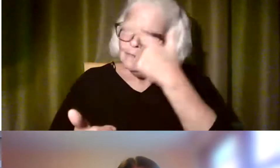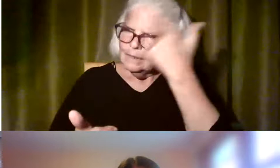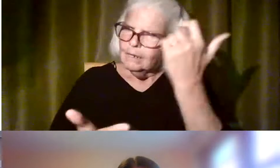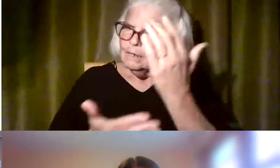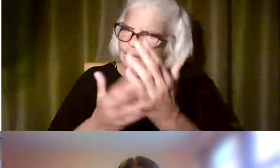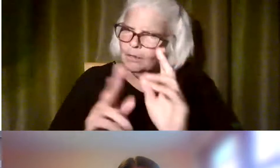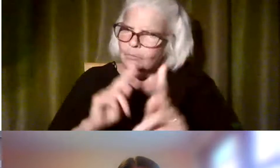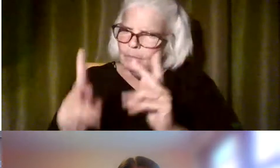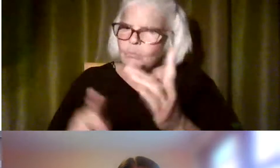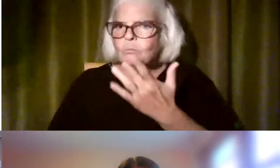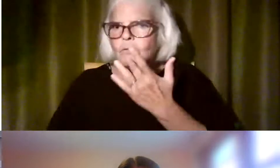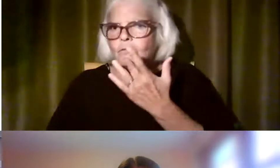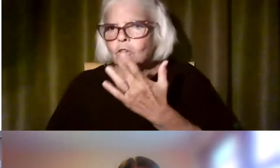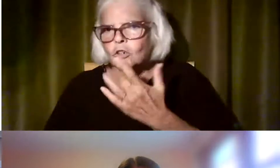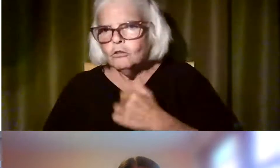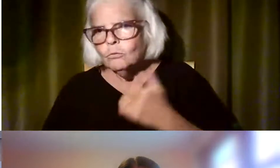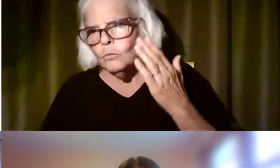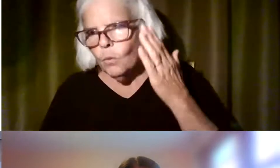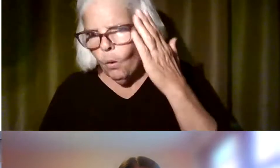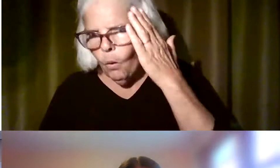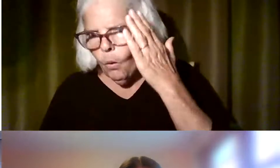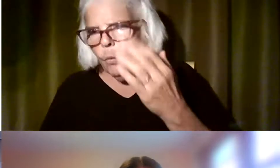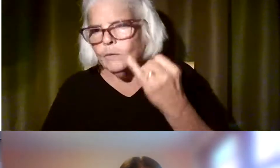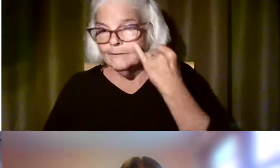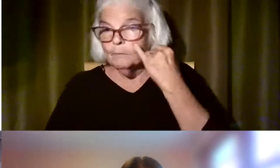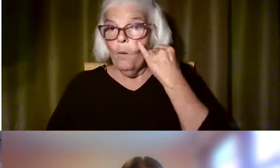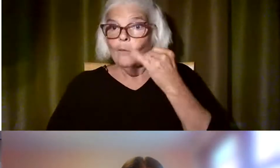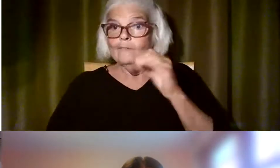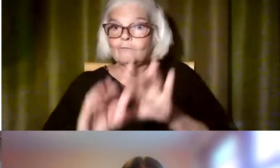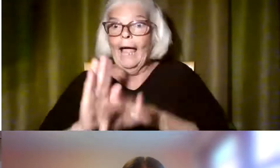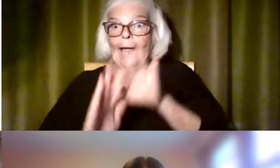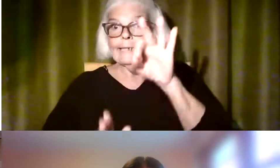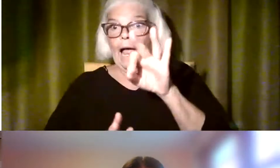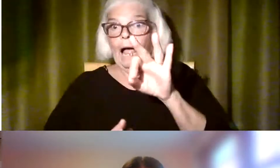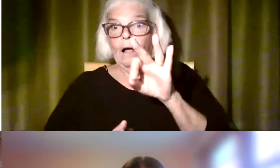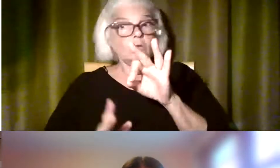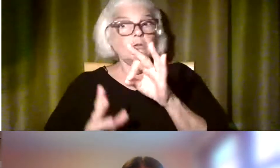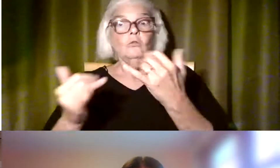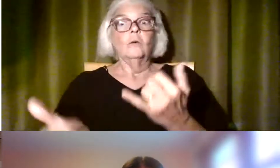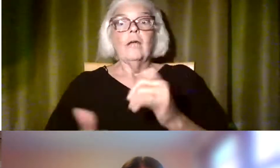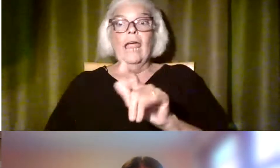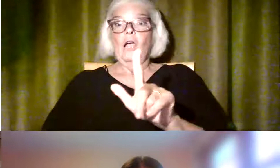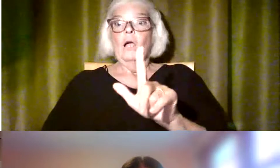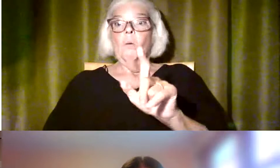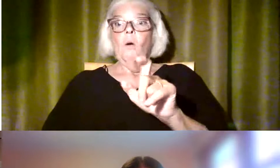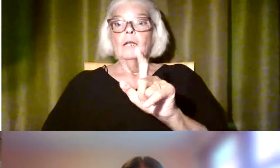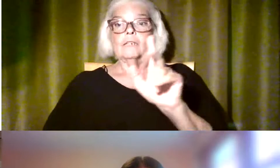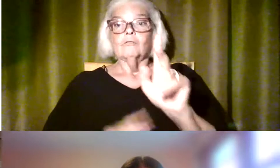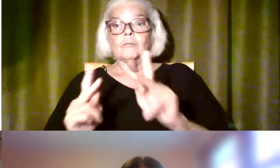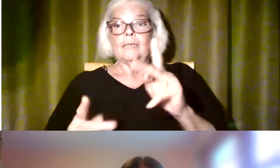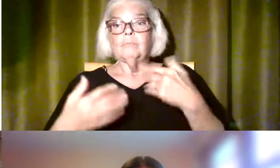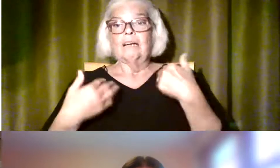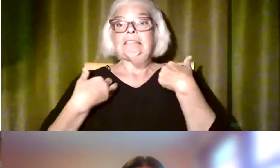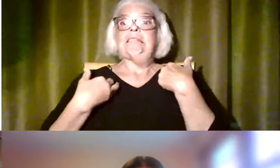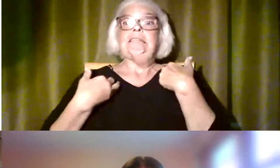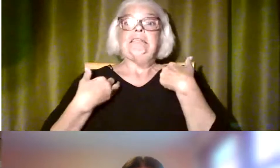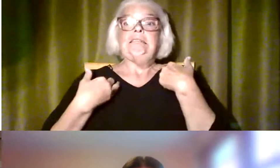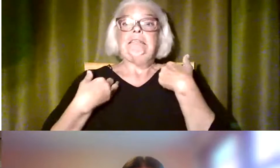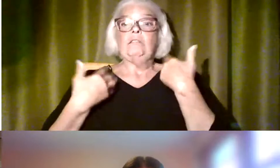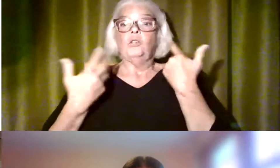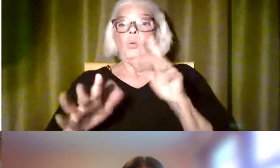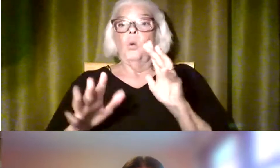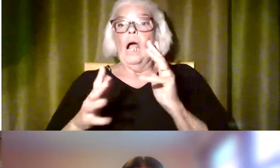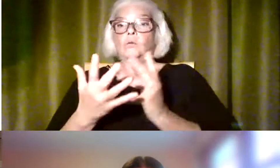safe enough to go into their communities. If this is a question for another meeting, we can refer it there, but I think it